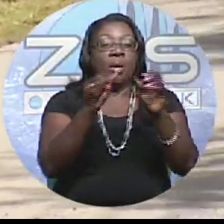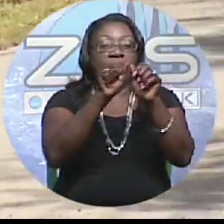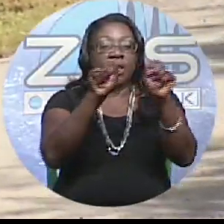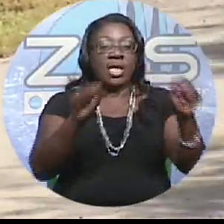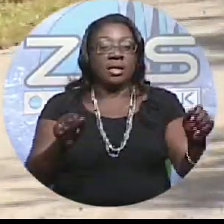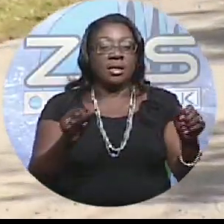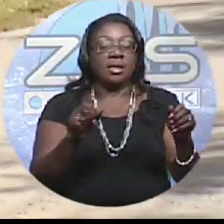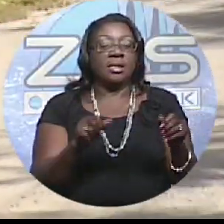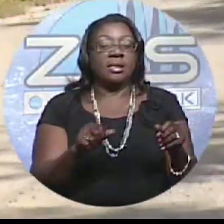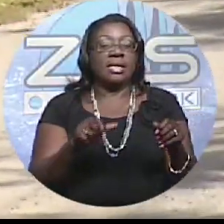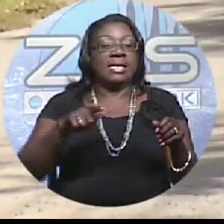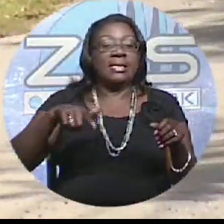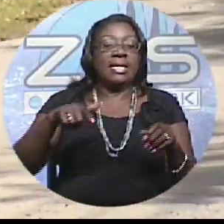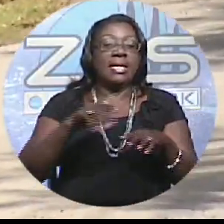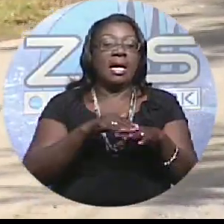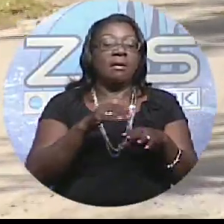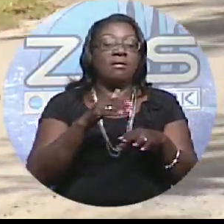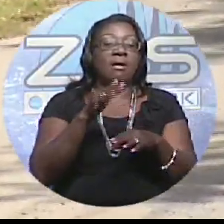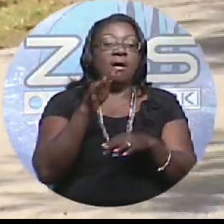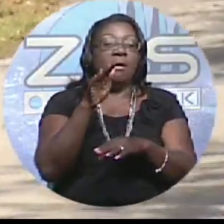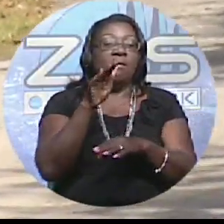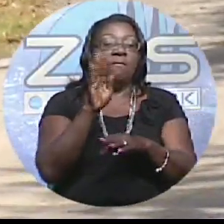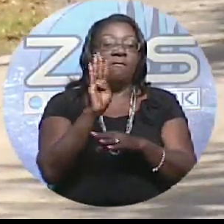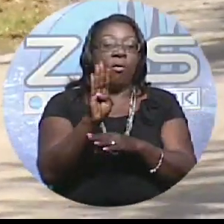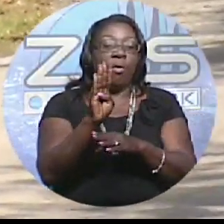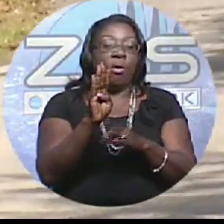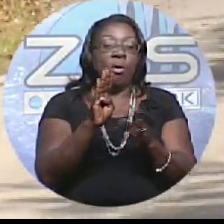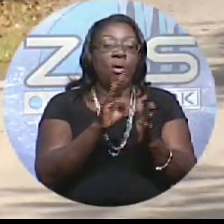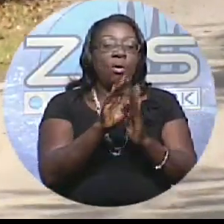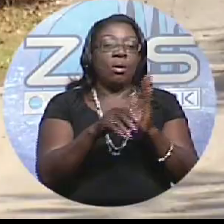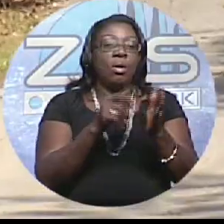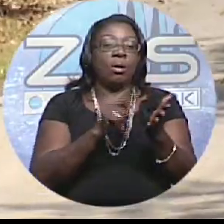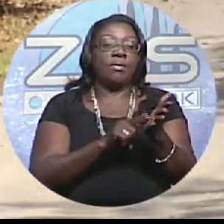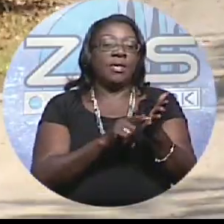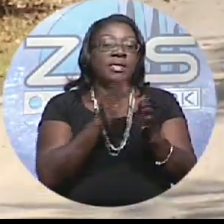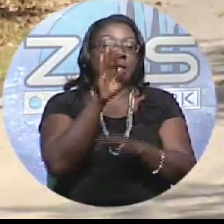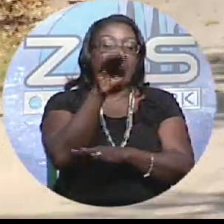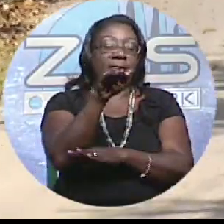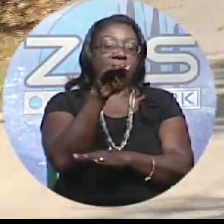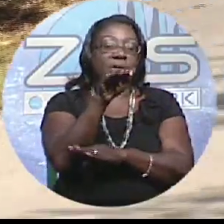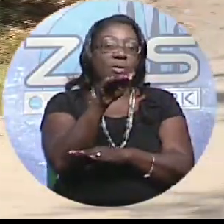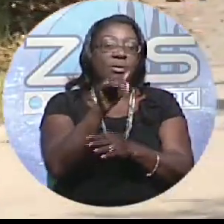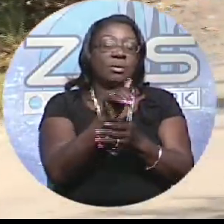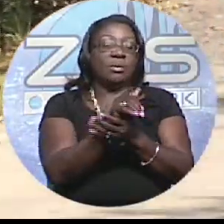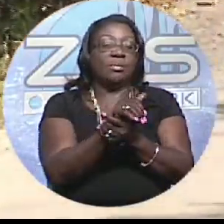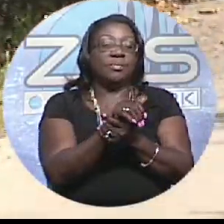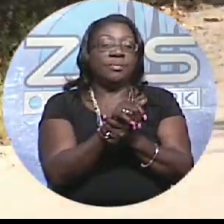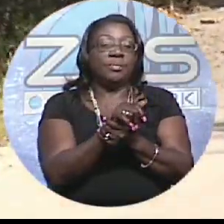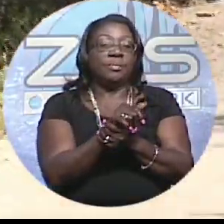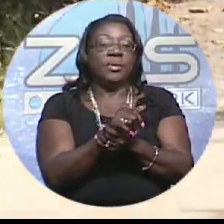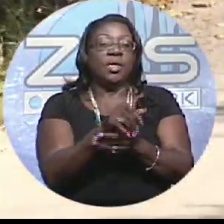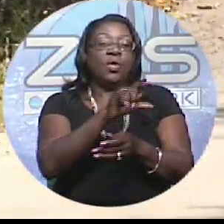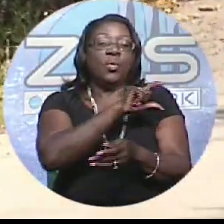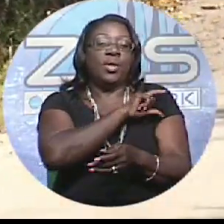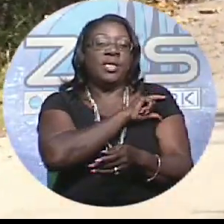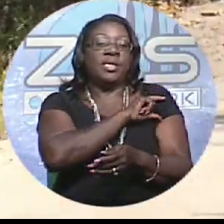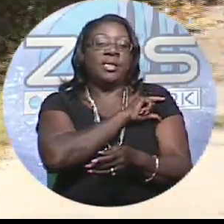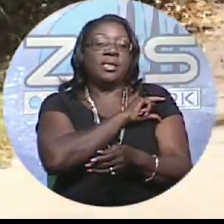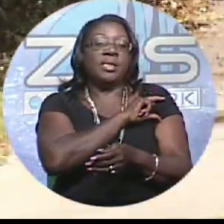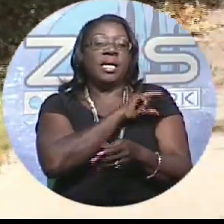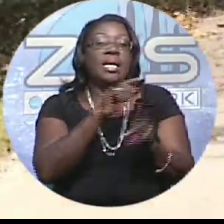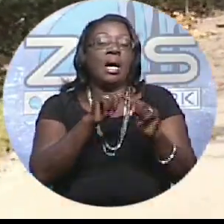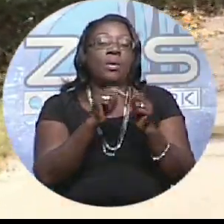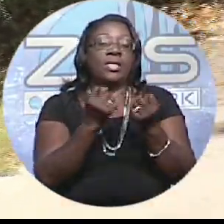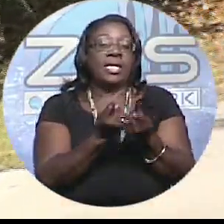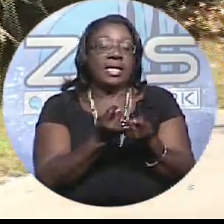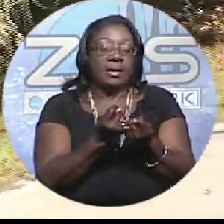those persons who are in need to go to the shelters. They can contact the administrative office. They will get on to the police and our rescue team, and we will